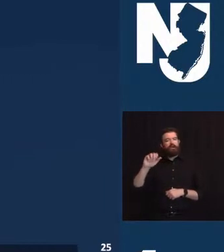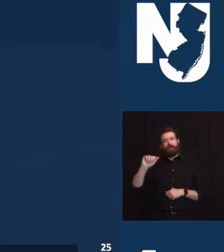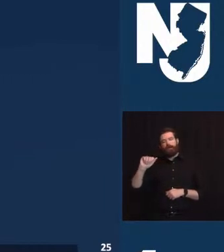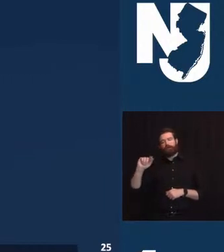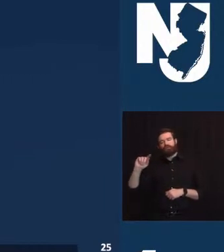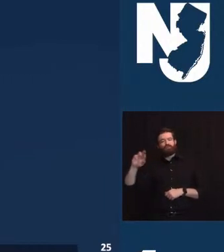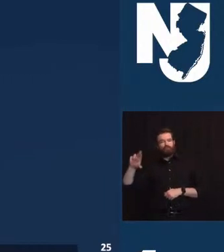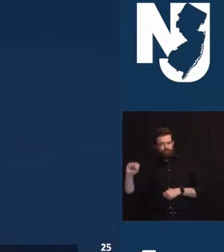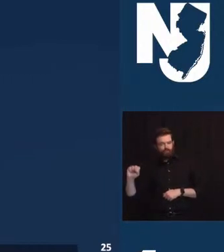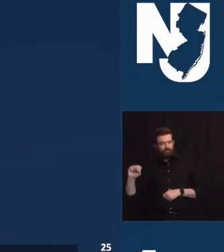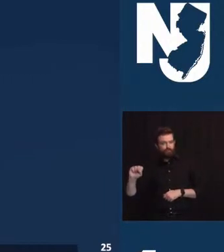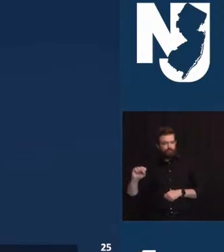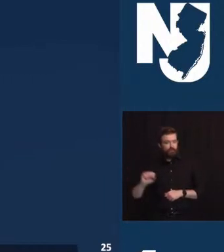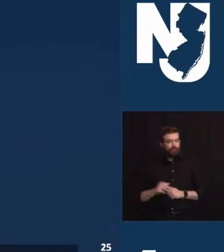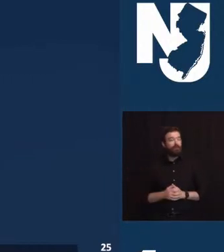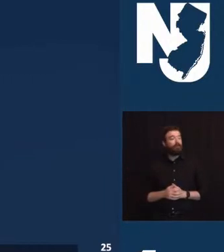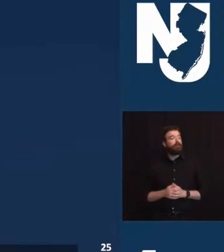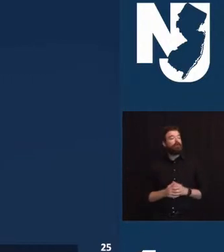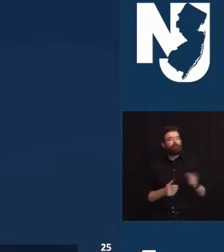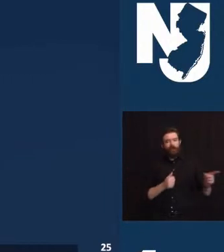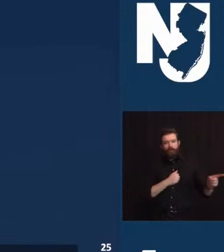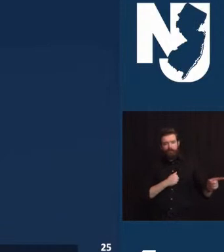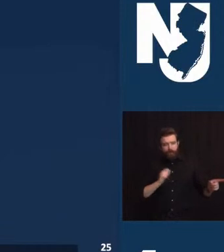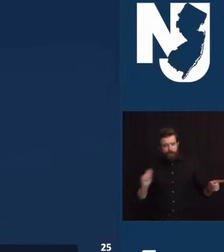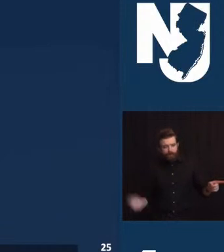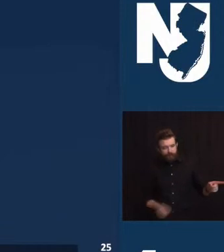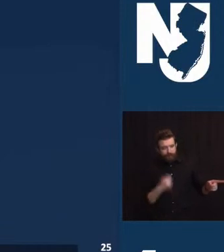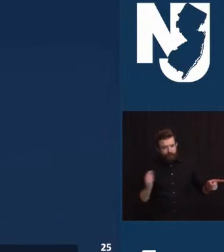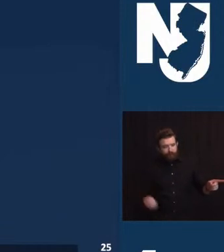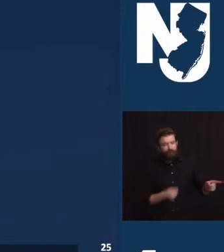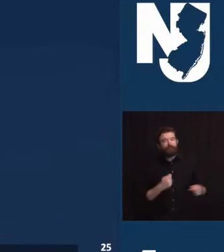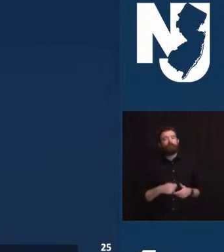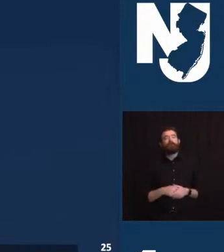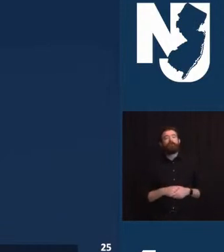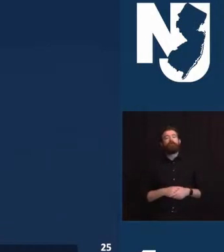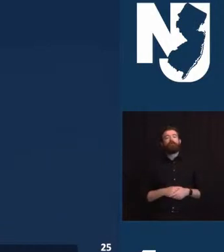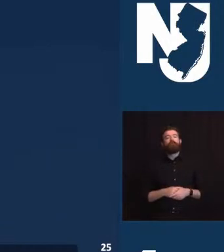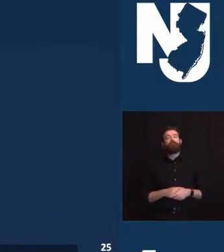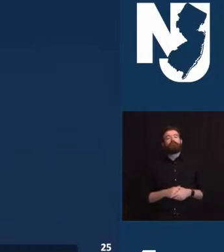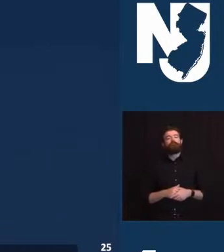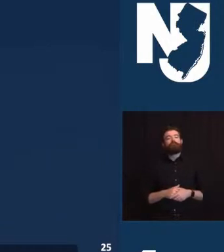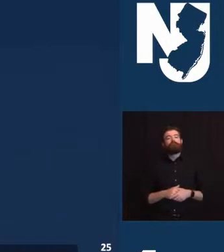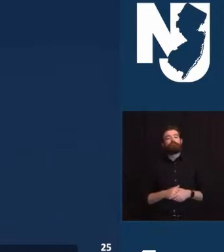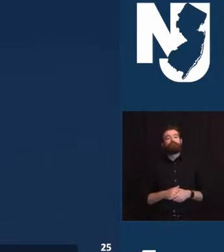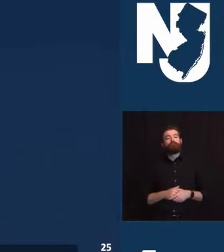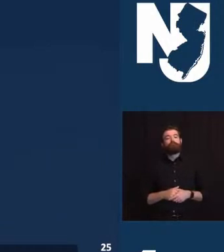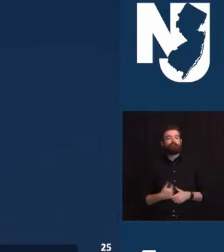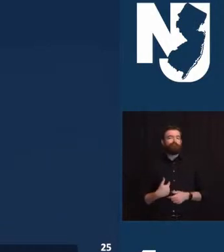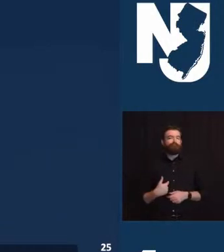An avid golfer, Ron was a 3-time member. Pat, you ready for this? I'm not a golfer, but you got to respect this, of the Shoot Your Age